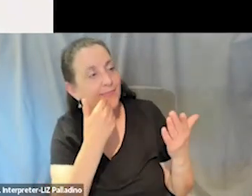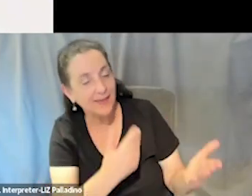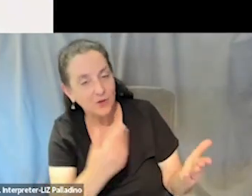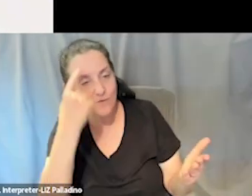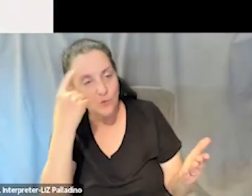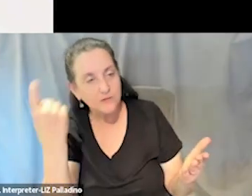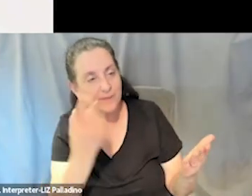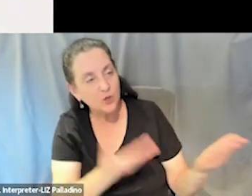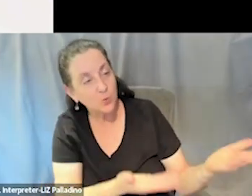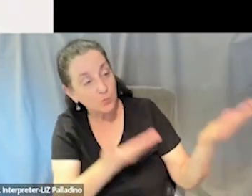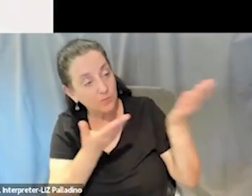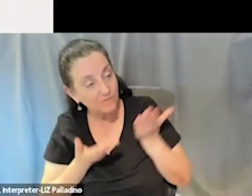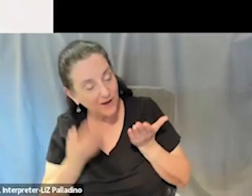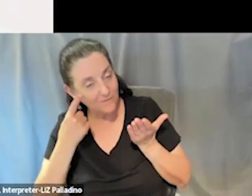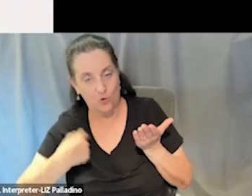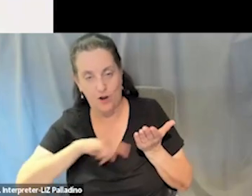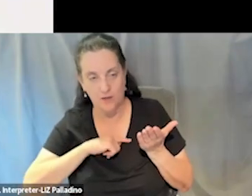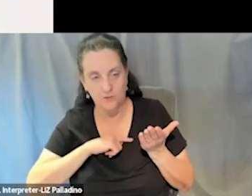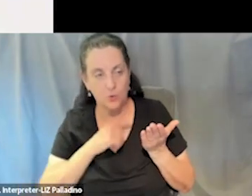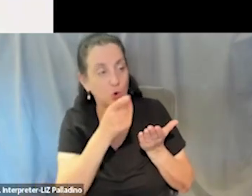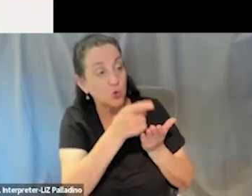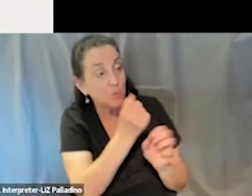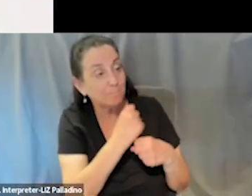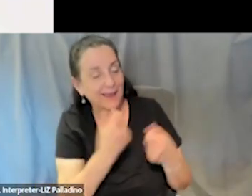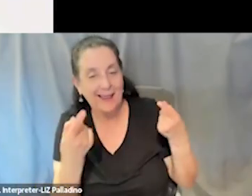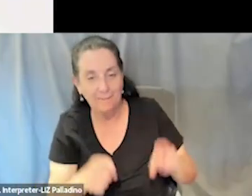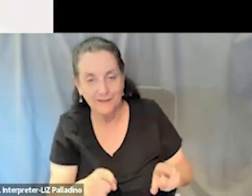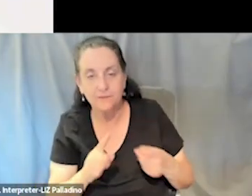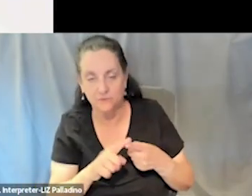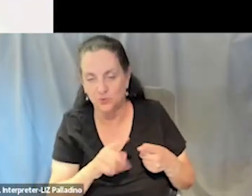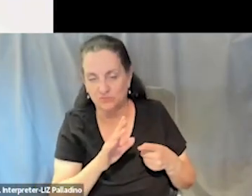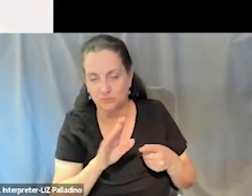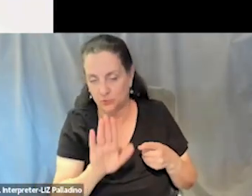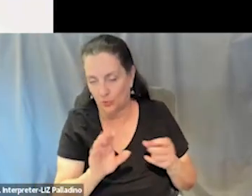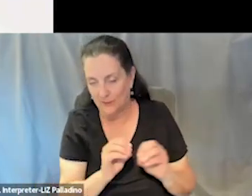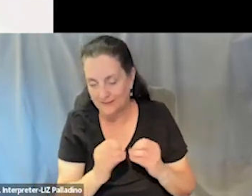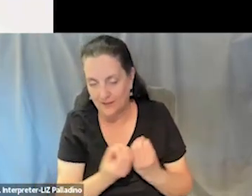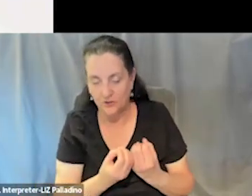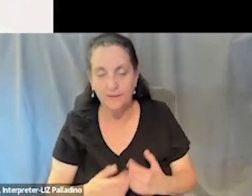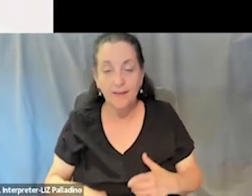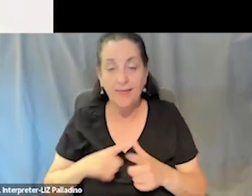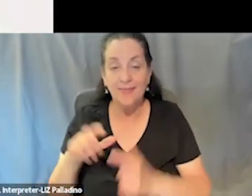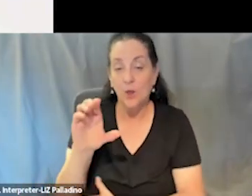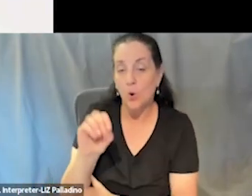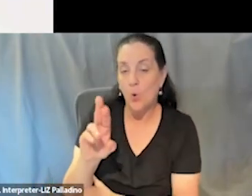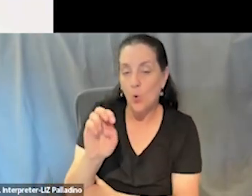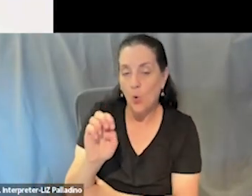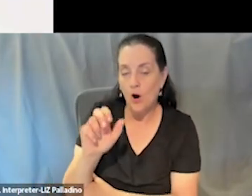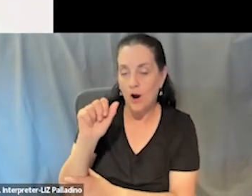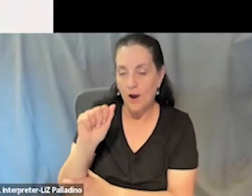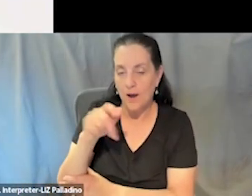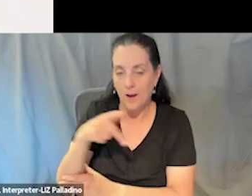you provided or make happen. Then when we get to the core of the appeal, the core appeal is a